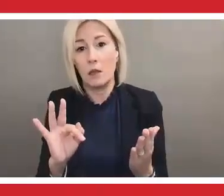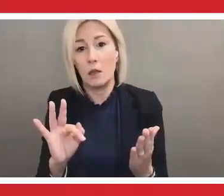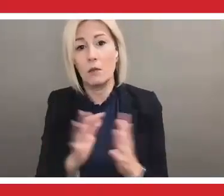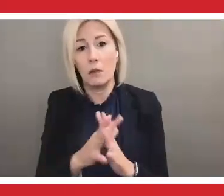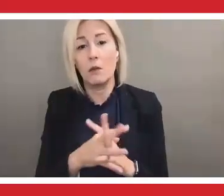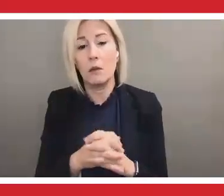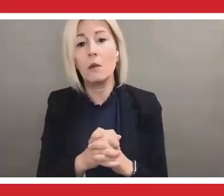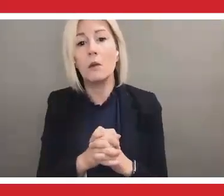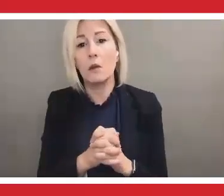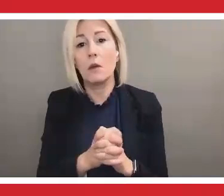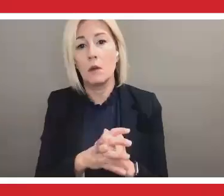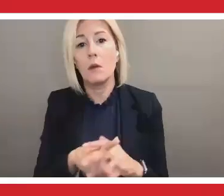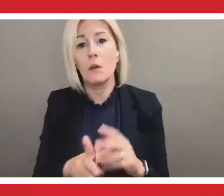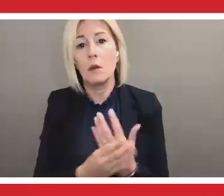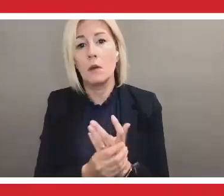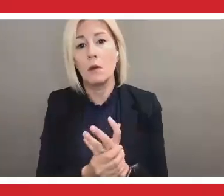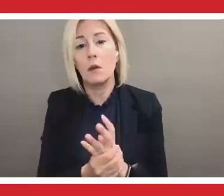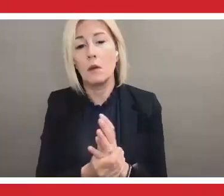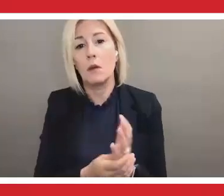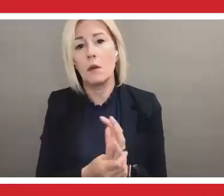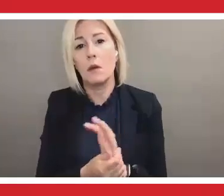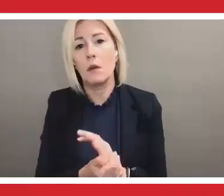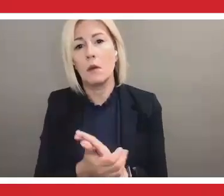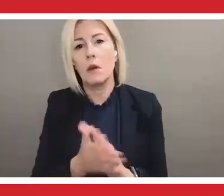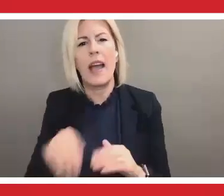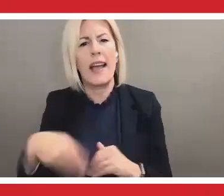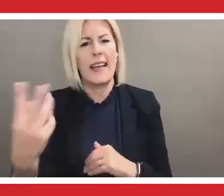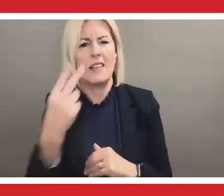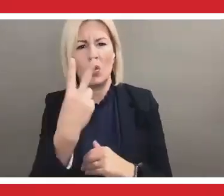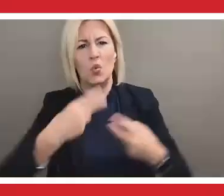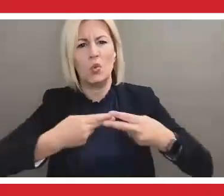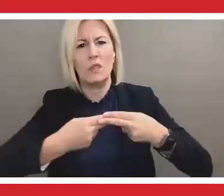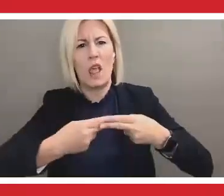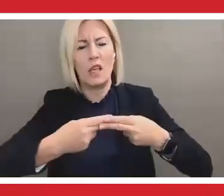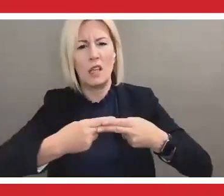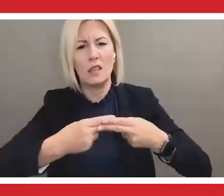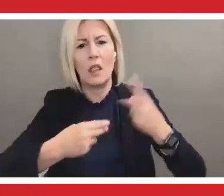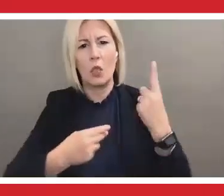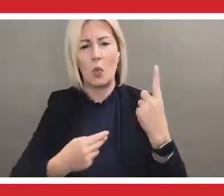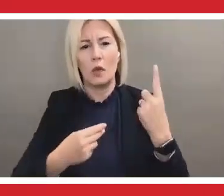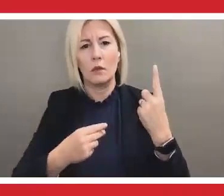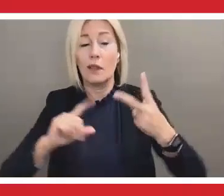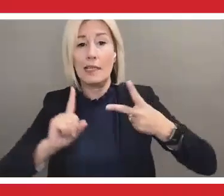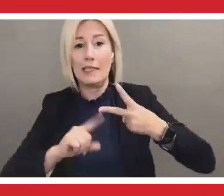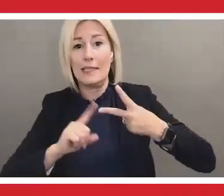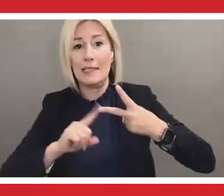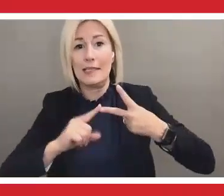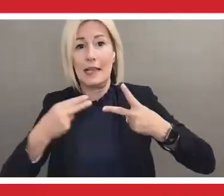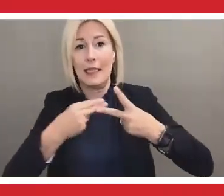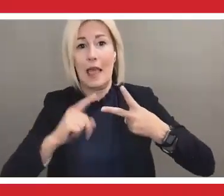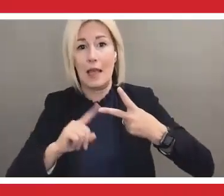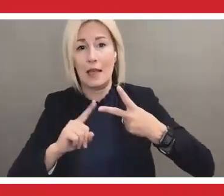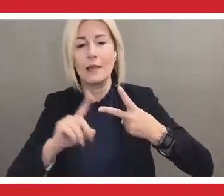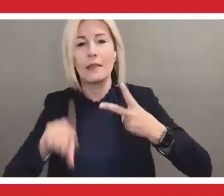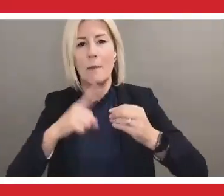they can show, I gave two slides, one slide, the second one, that is about digital divide,